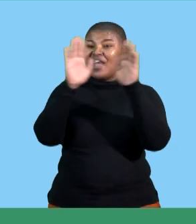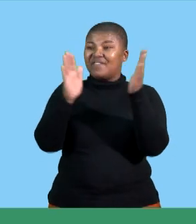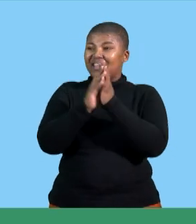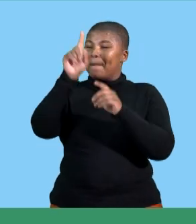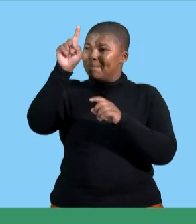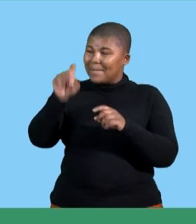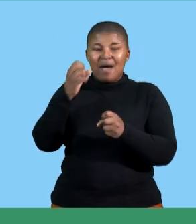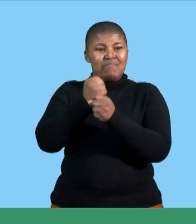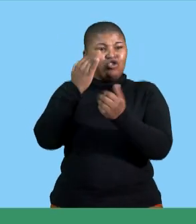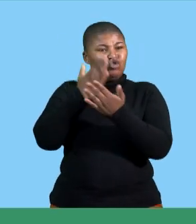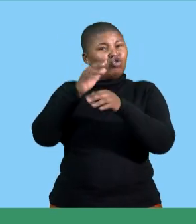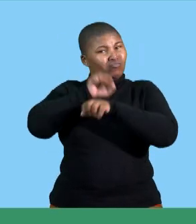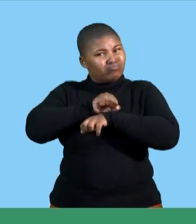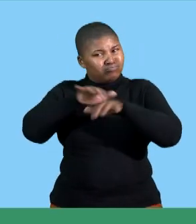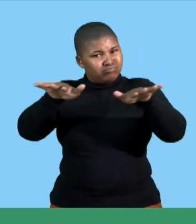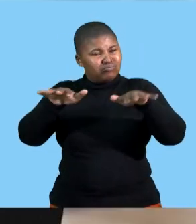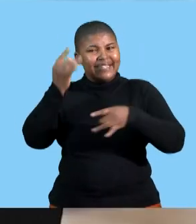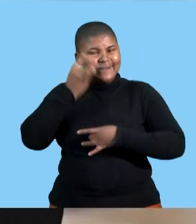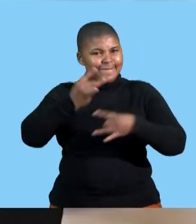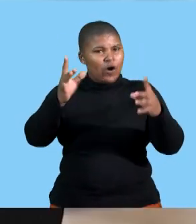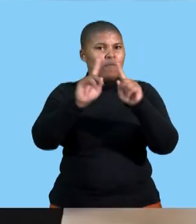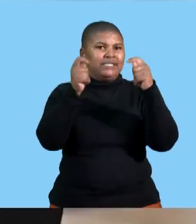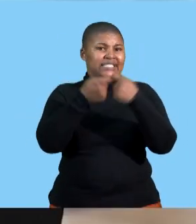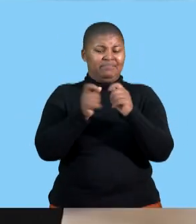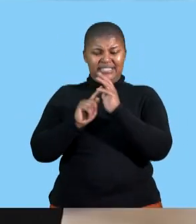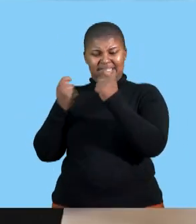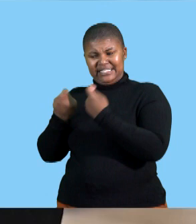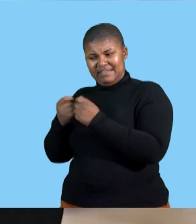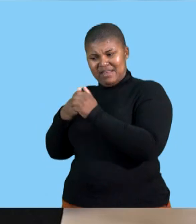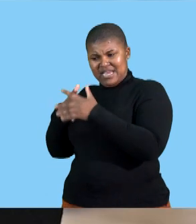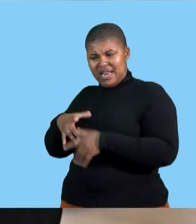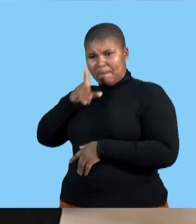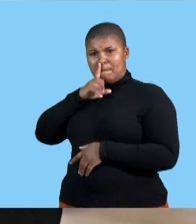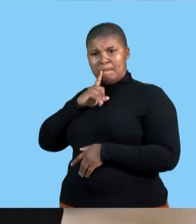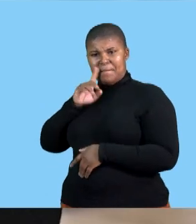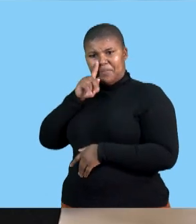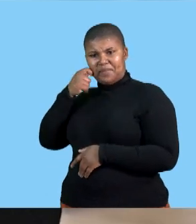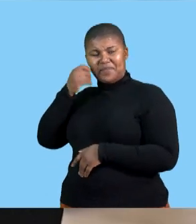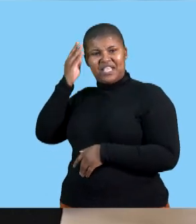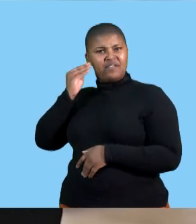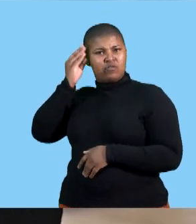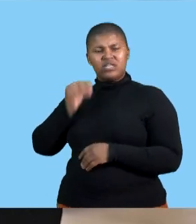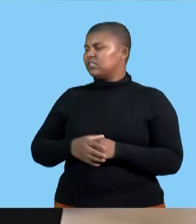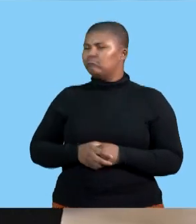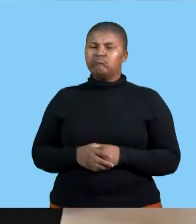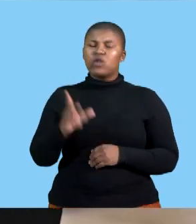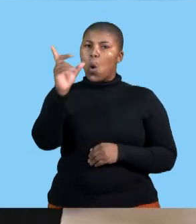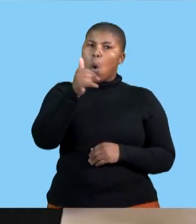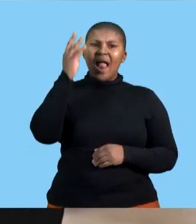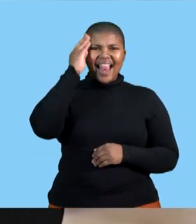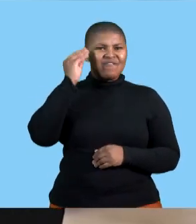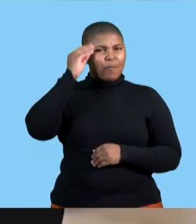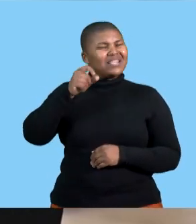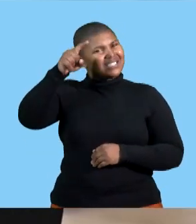no information that must be kept by the team leader from the team members. Each and every information must be communicated with team members so that each and every